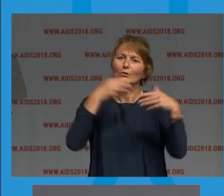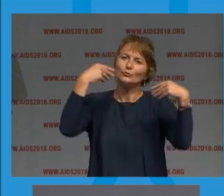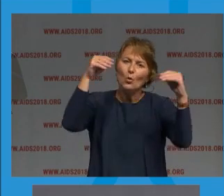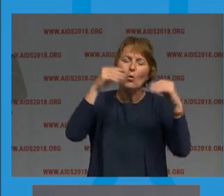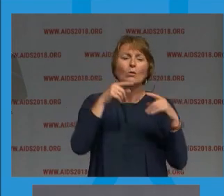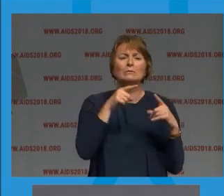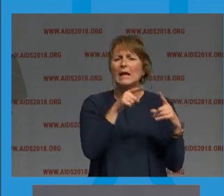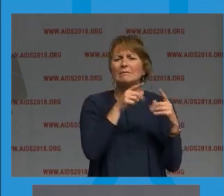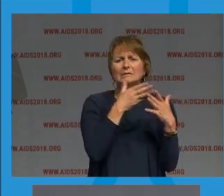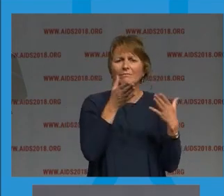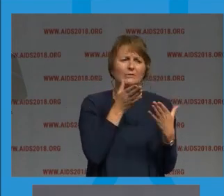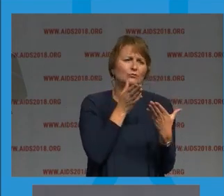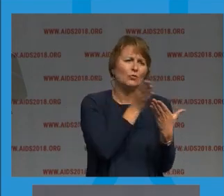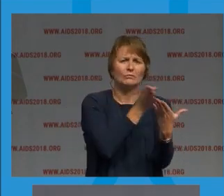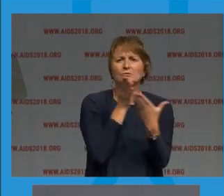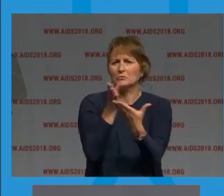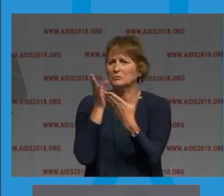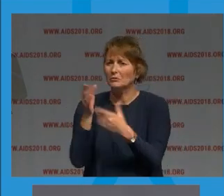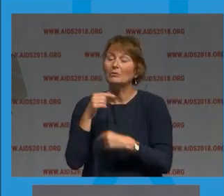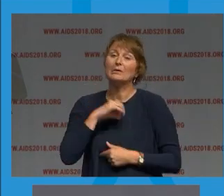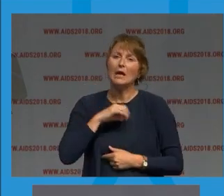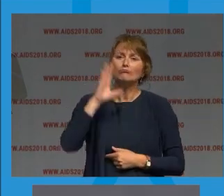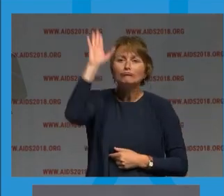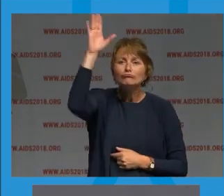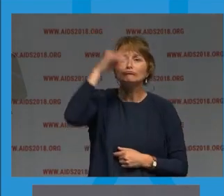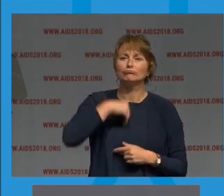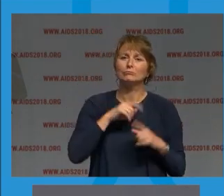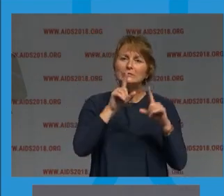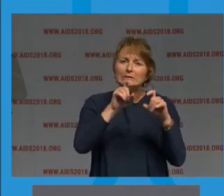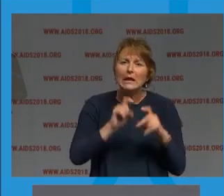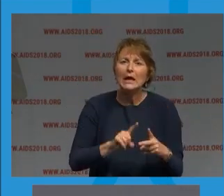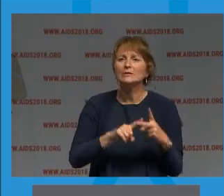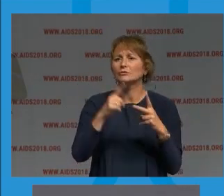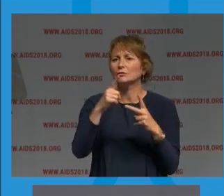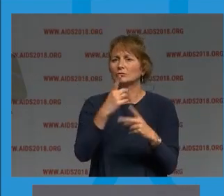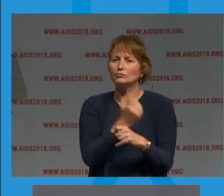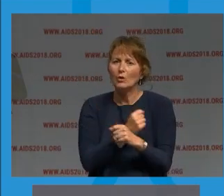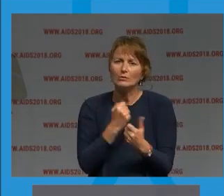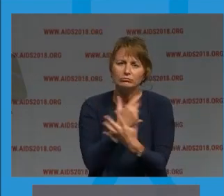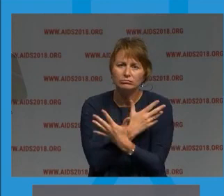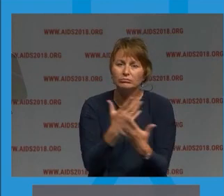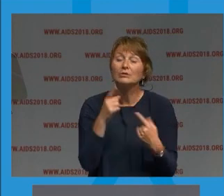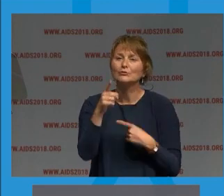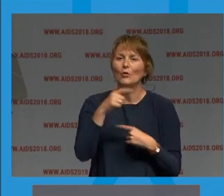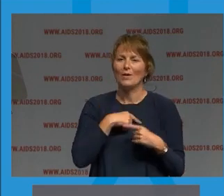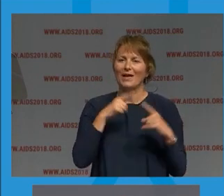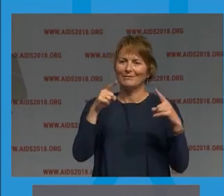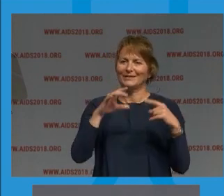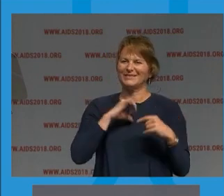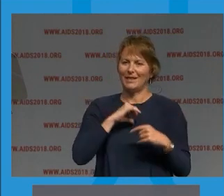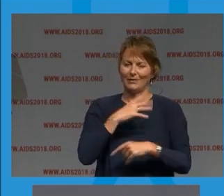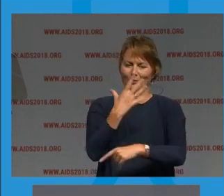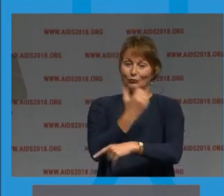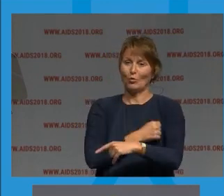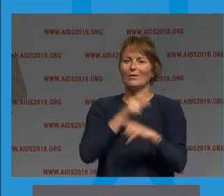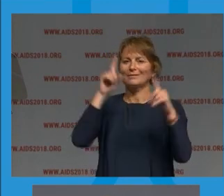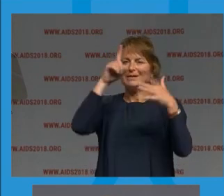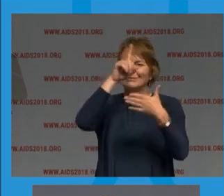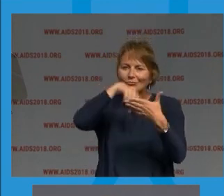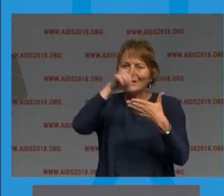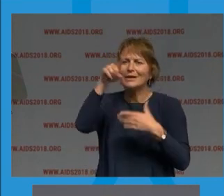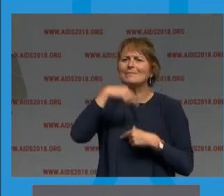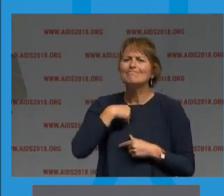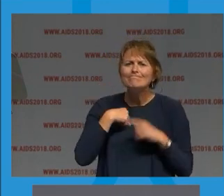HIV testing. To attract youth, the program will soon start providing a drug check-in service to inform the users about the composition